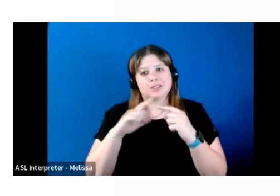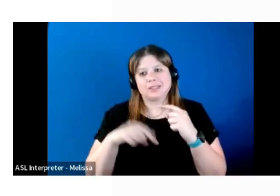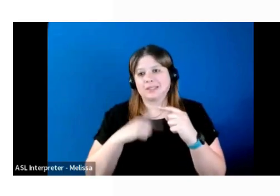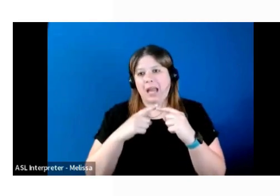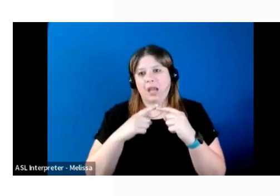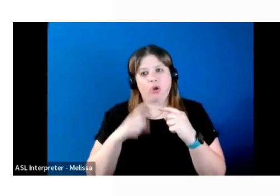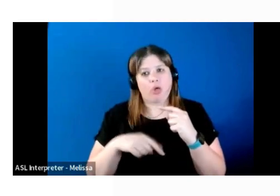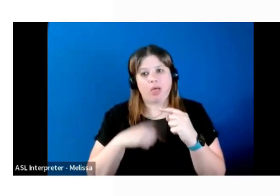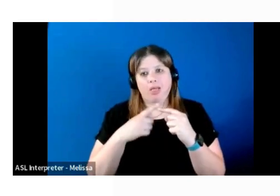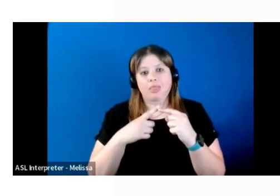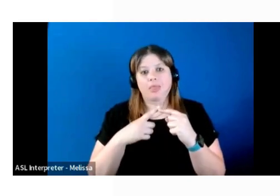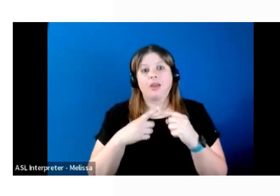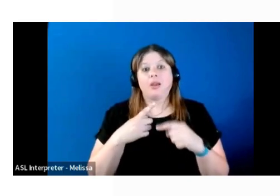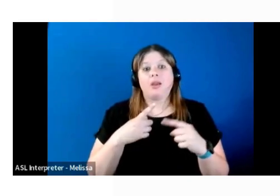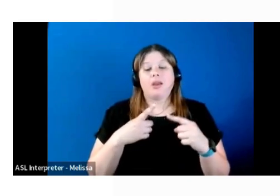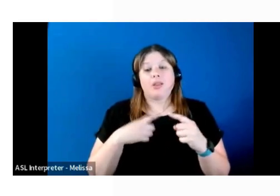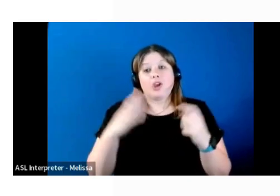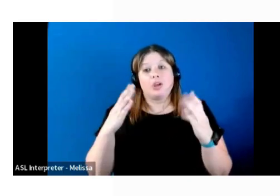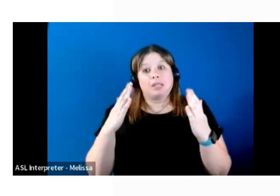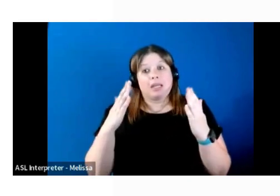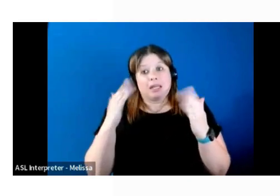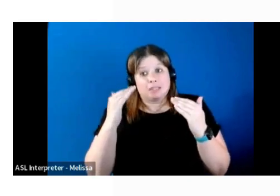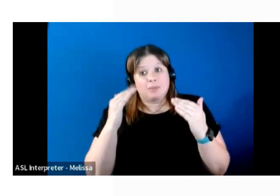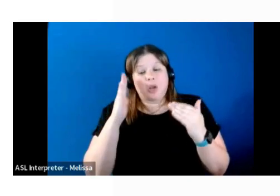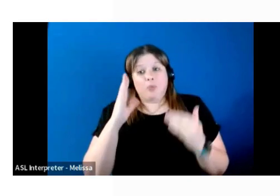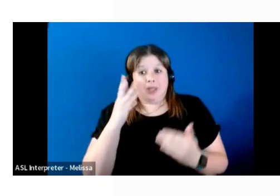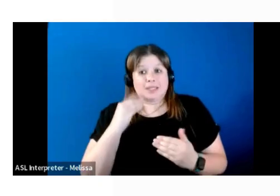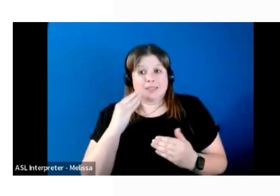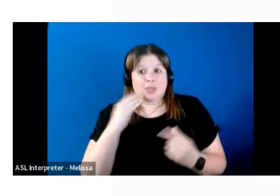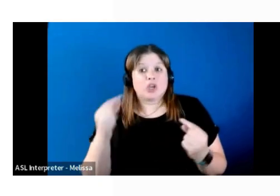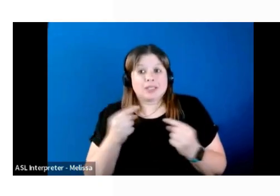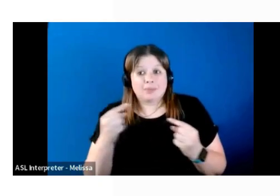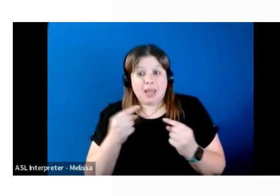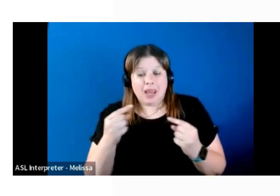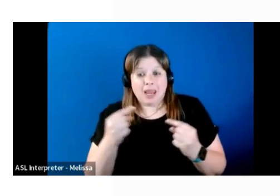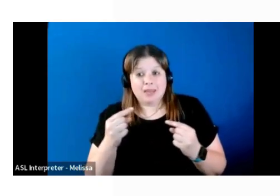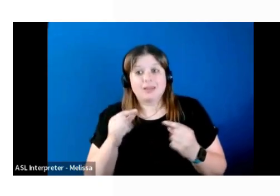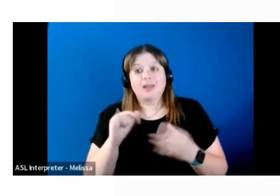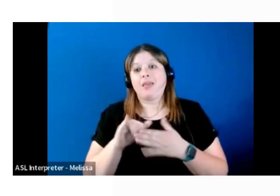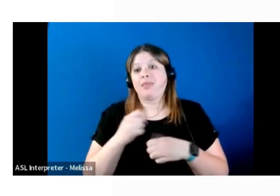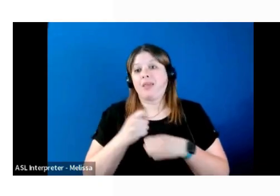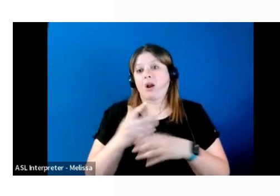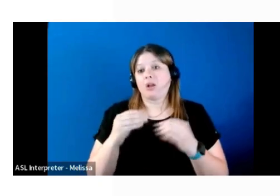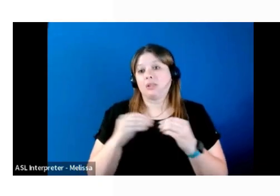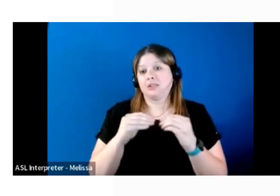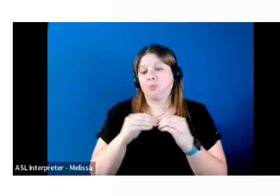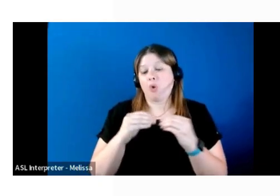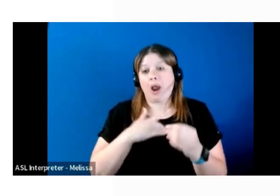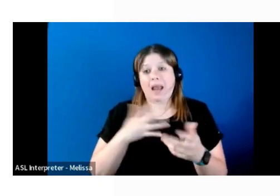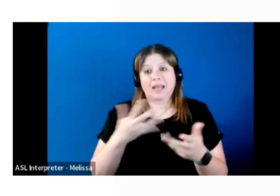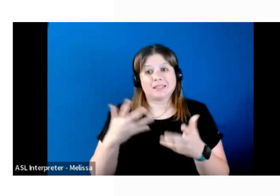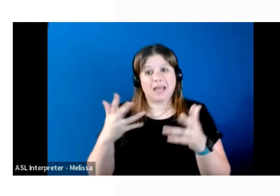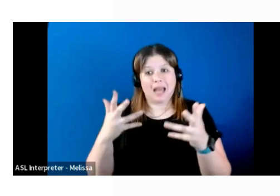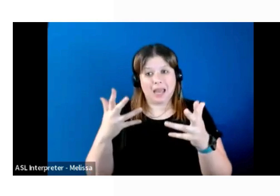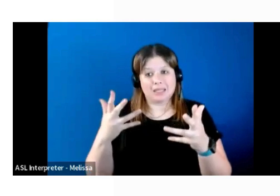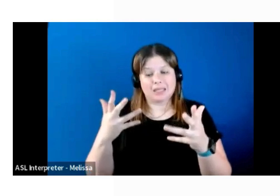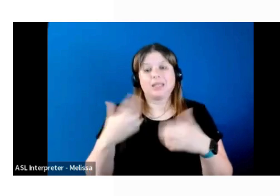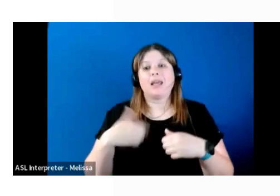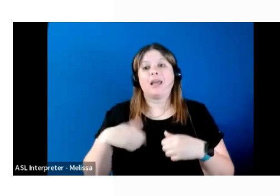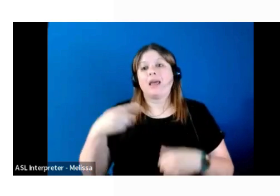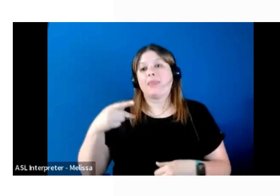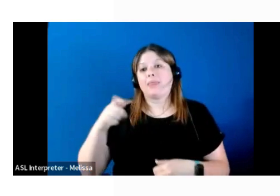there is an anticipation of pain, which increases anxiety, and the pelvic floor muscles guard